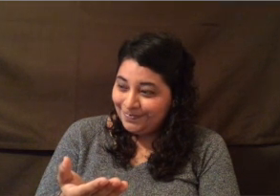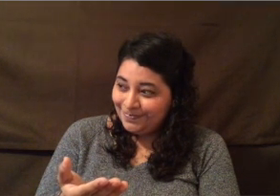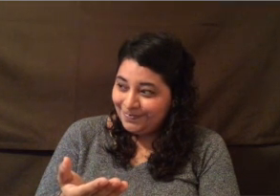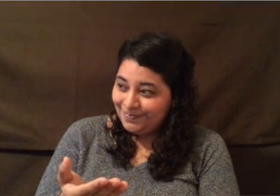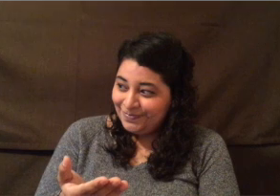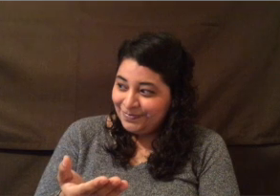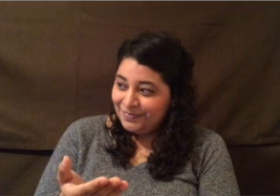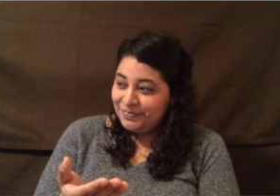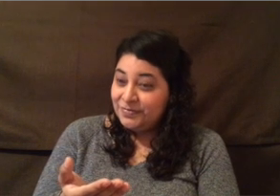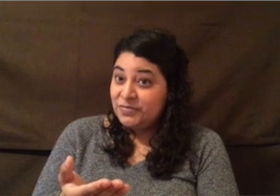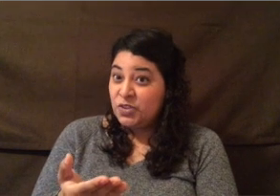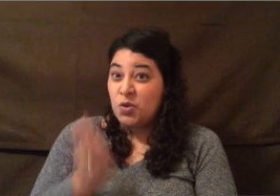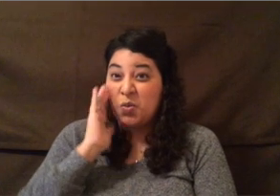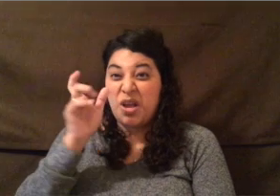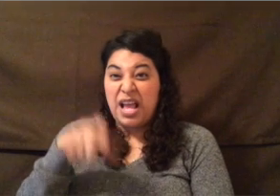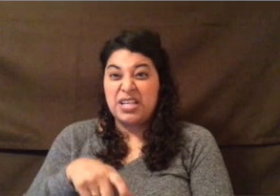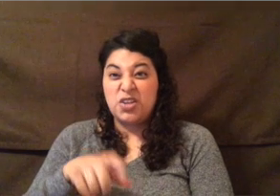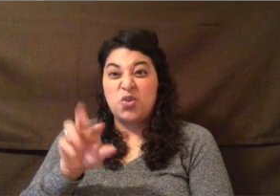You're going to have to regroup.